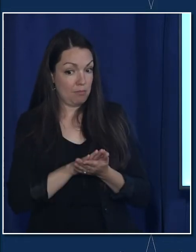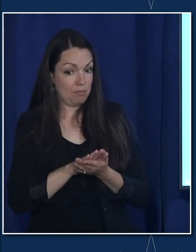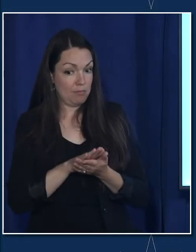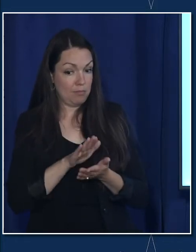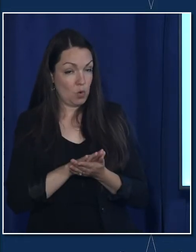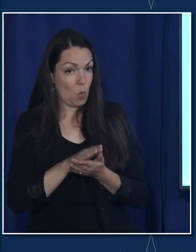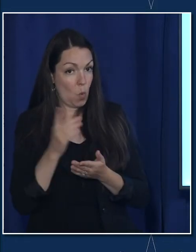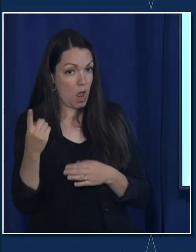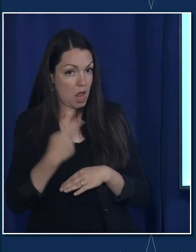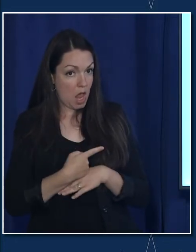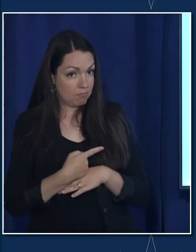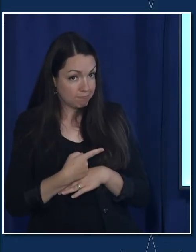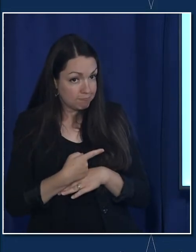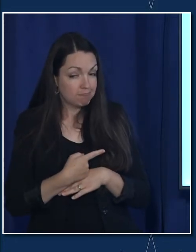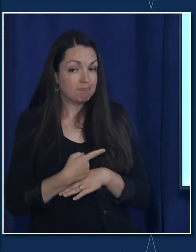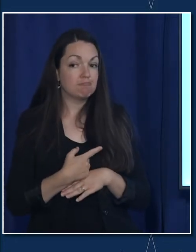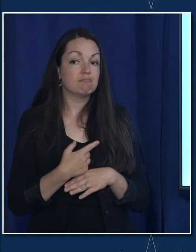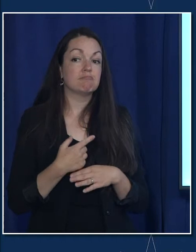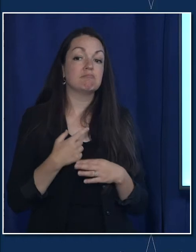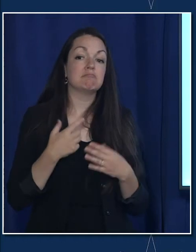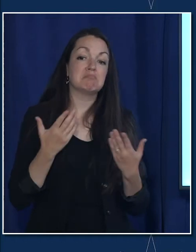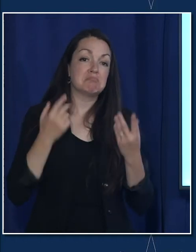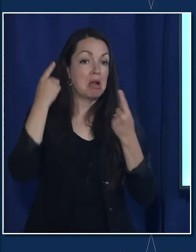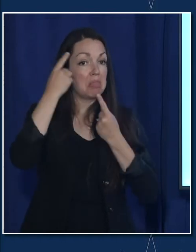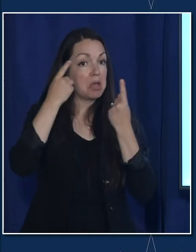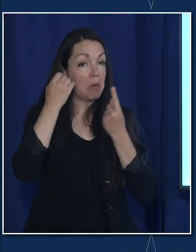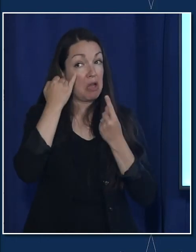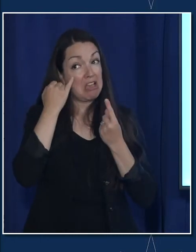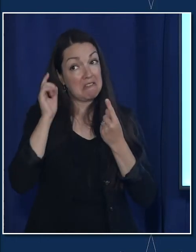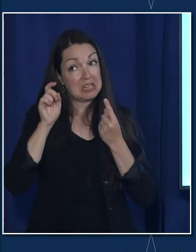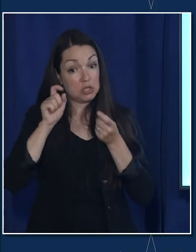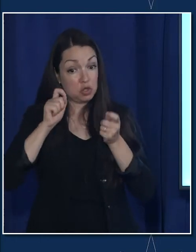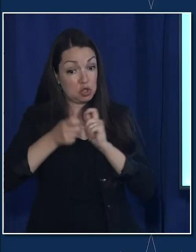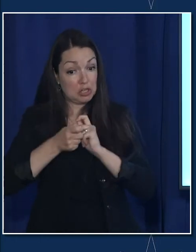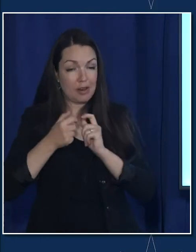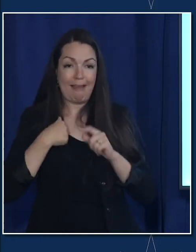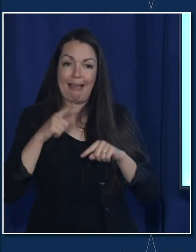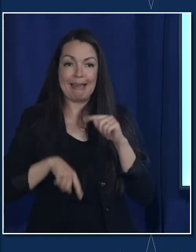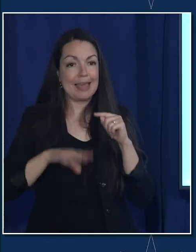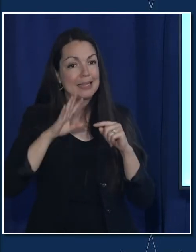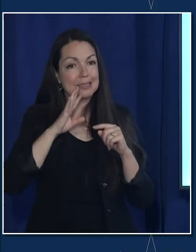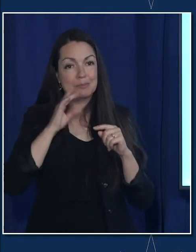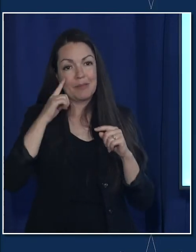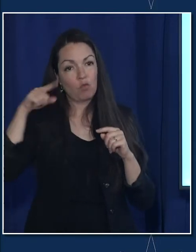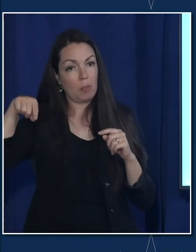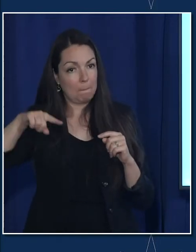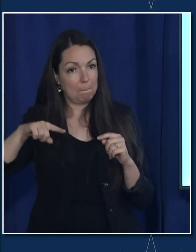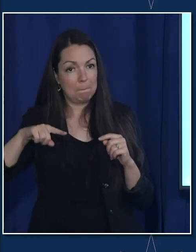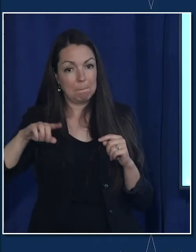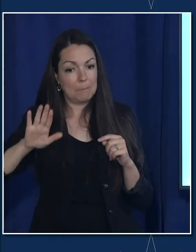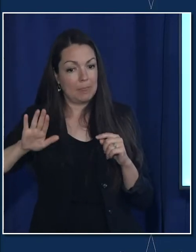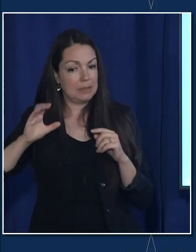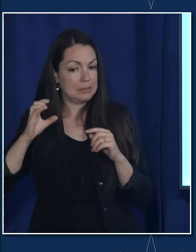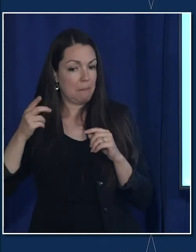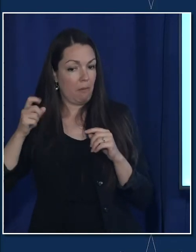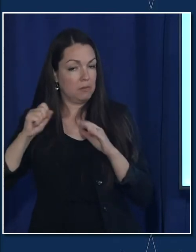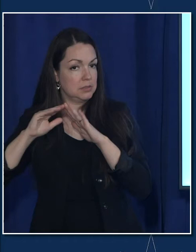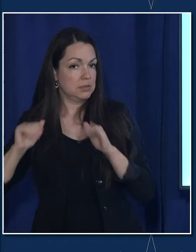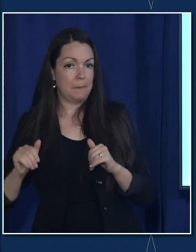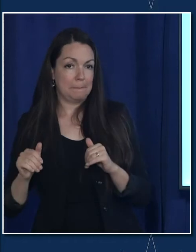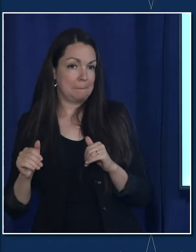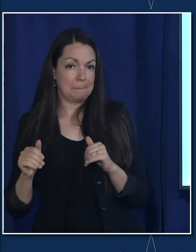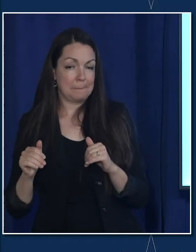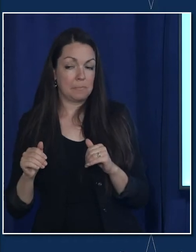thinking about, do there need to be changes into that? I can't really speak for them as a system. The thing I feel the